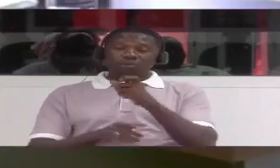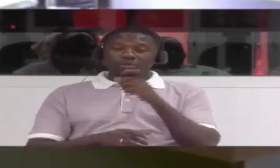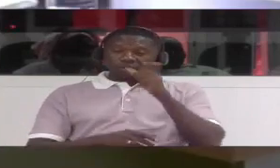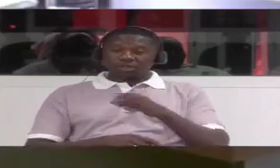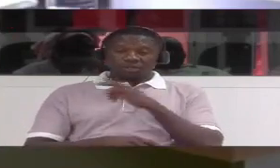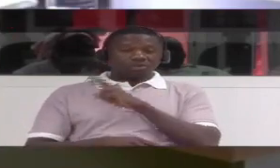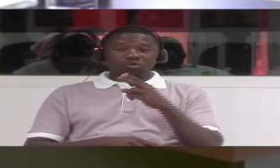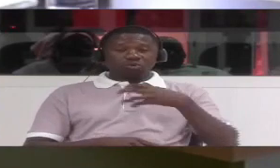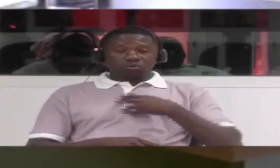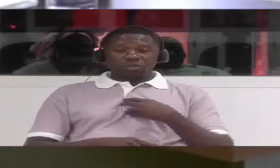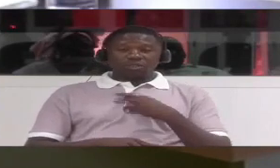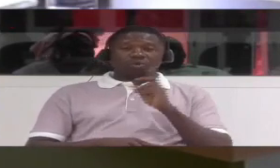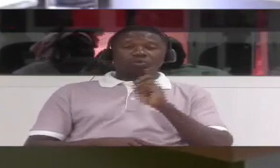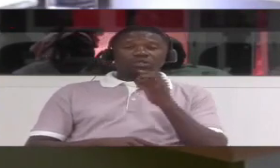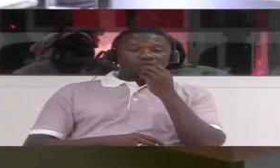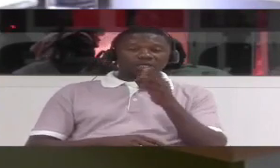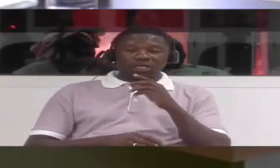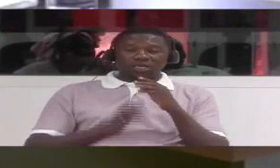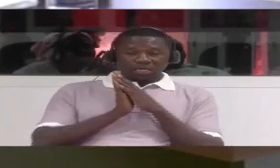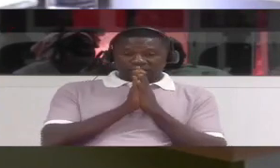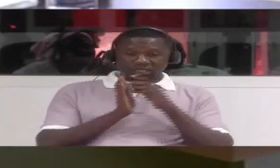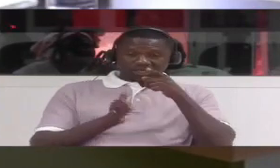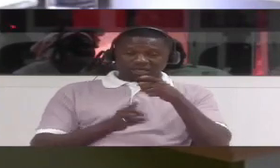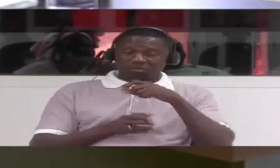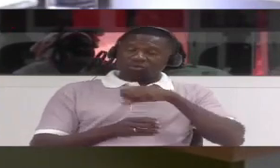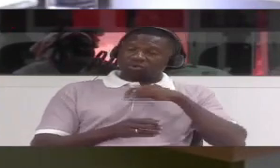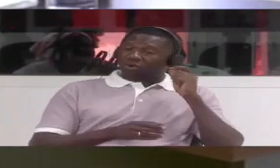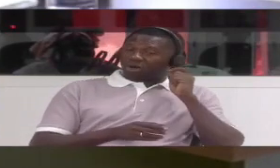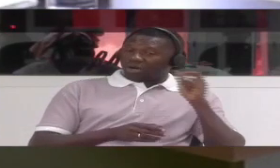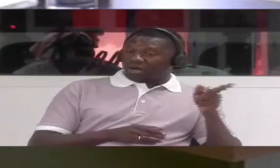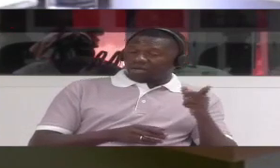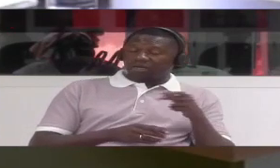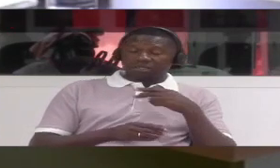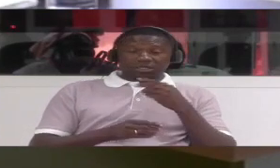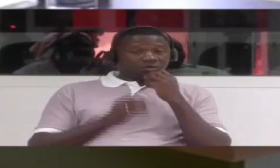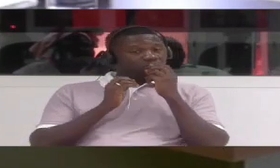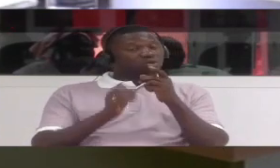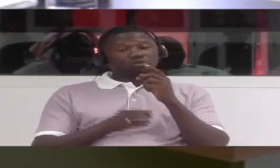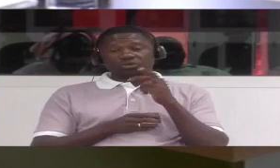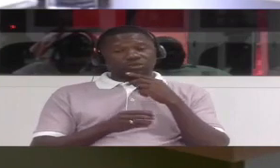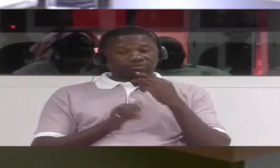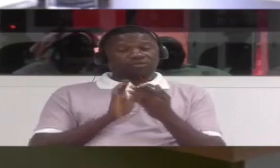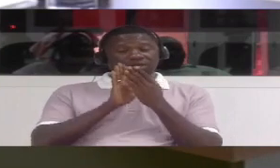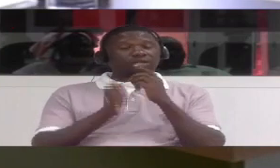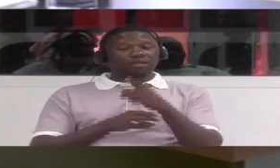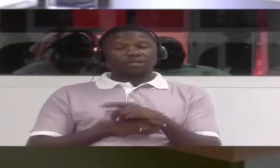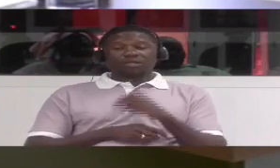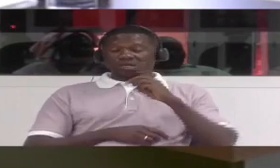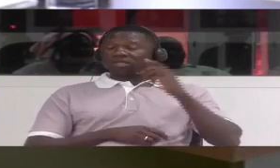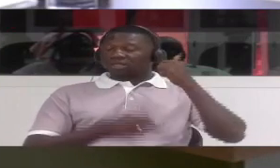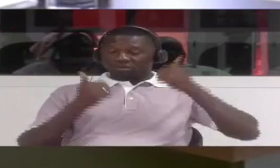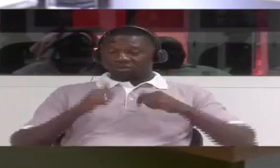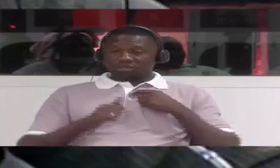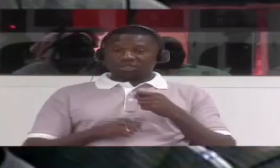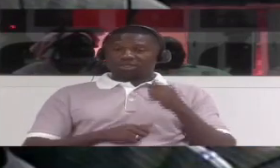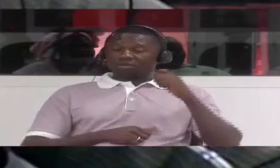those communication agents to muscle them, stifle them, or as it happened in few cases on the Jammeh, to kill them. So